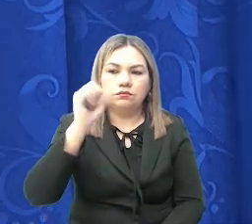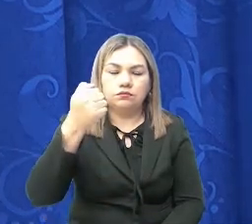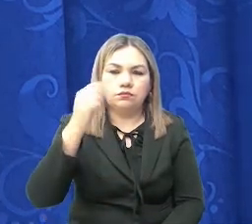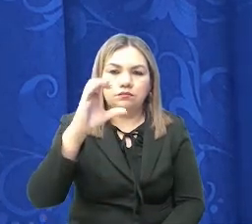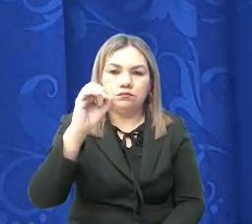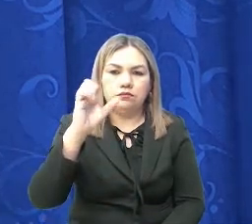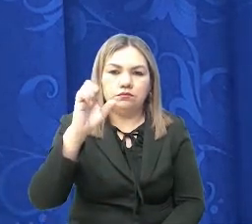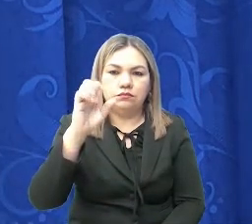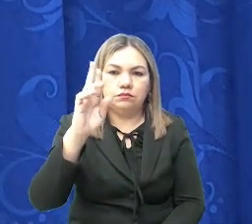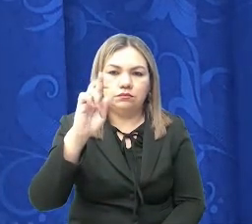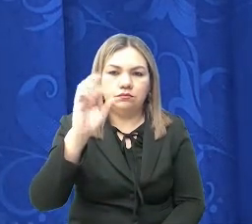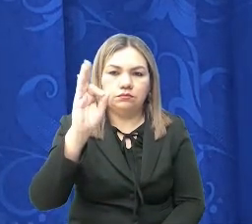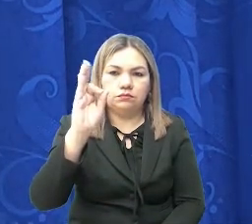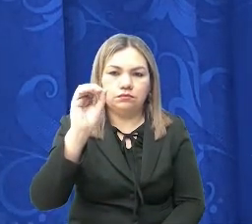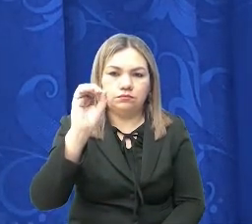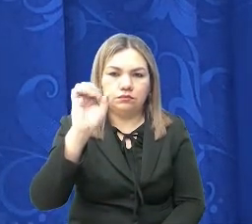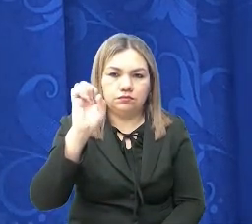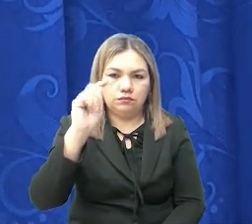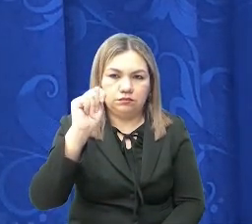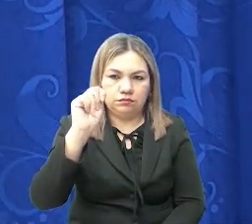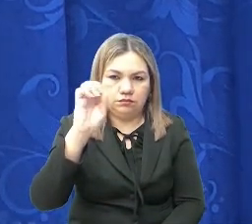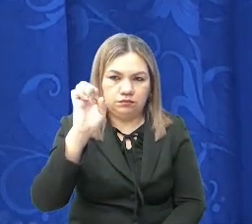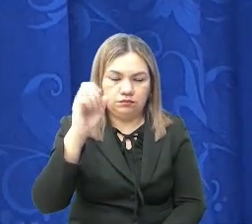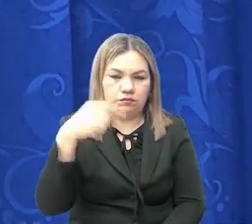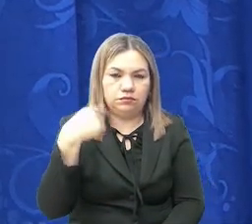It says that the priest all morning